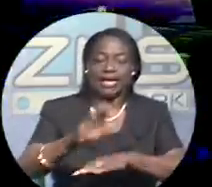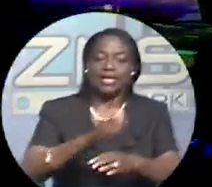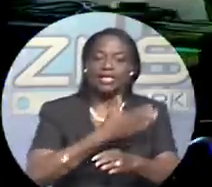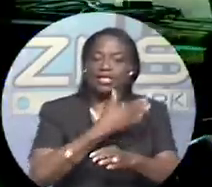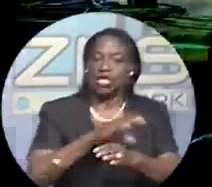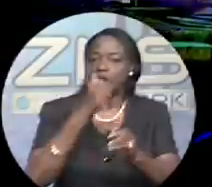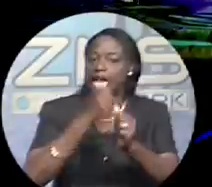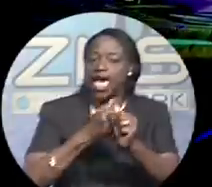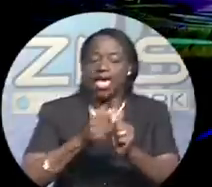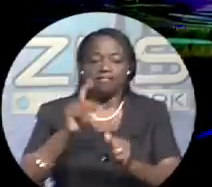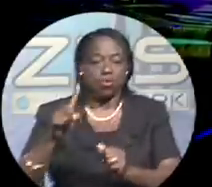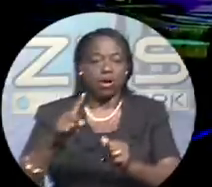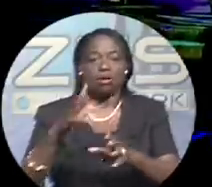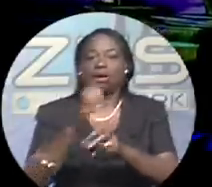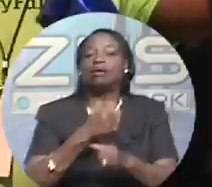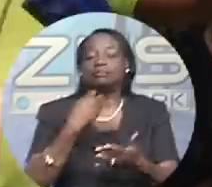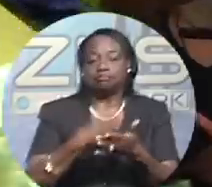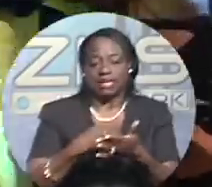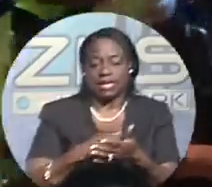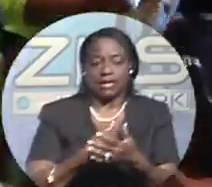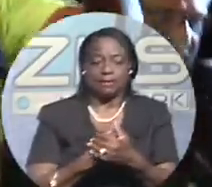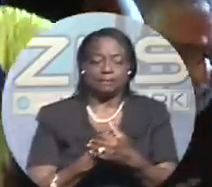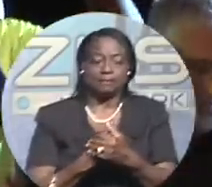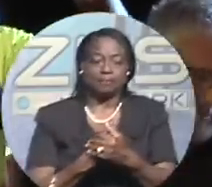in the competition received a cash prize.